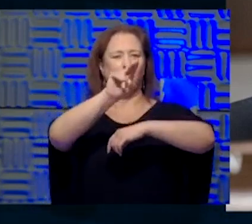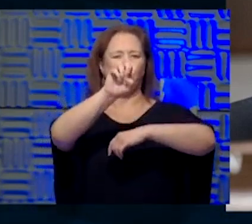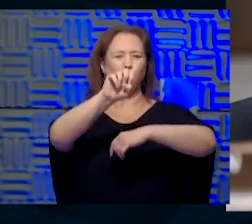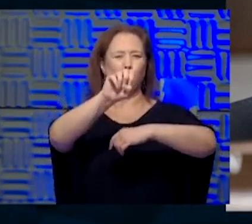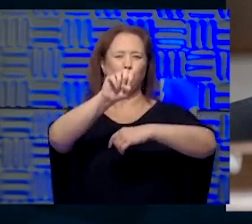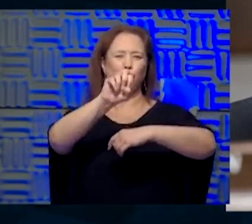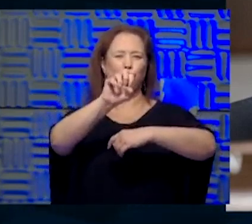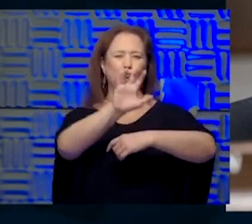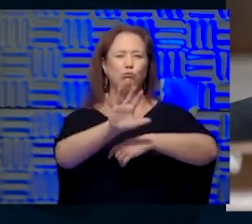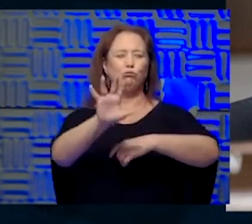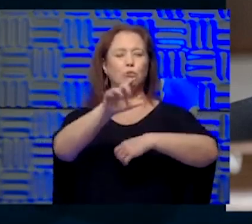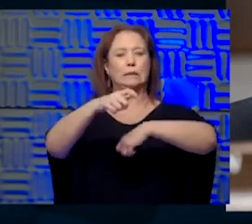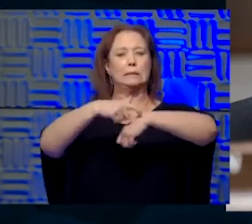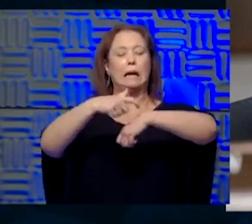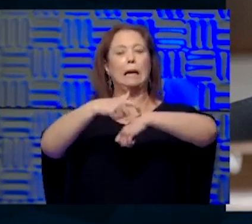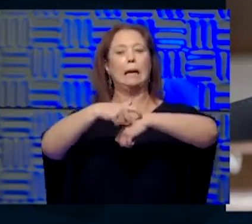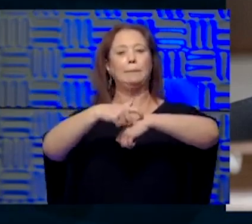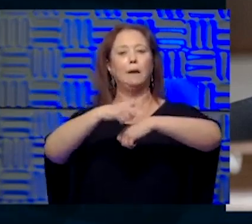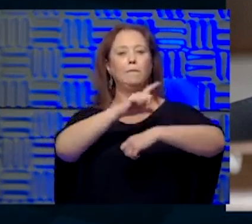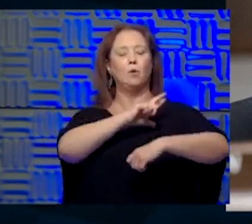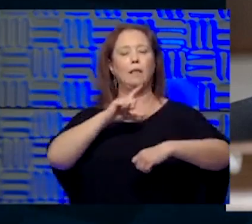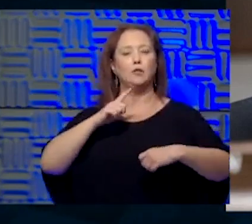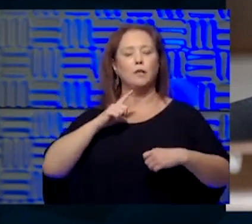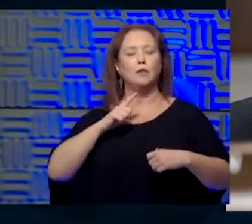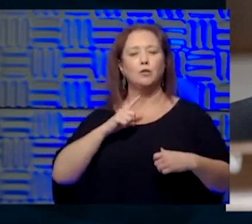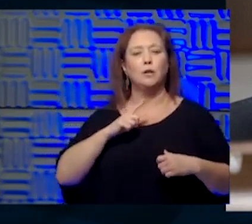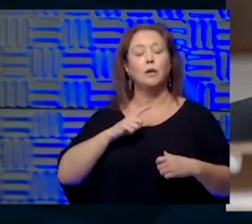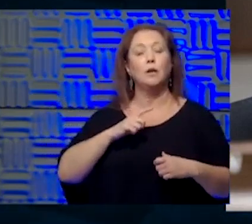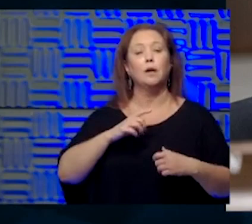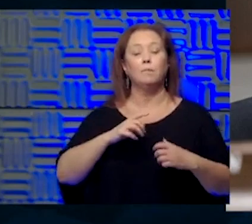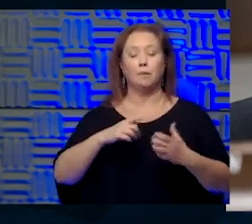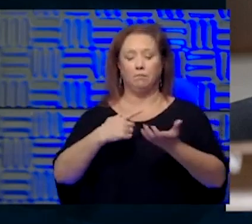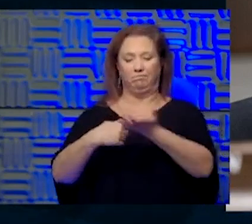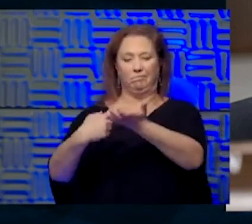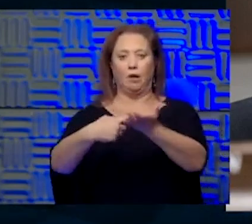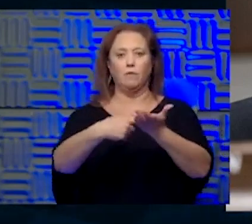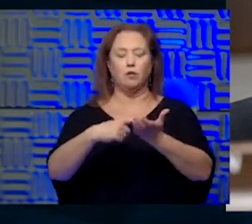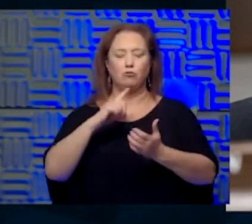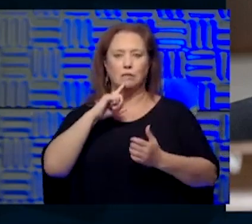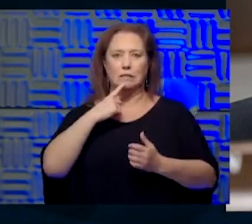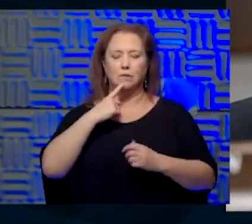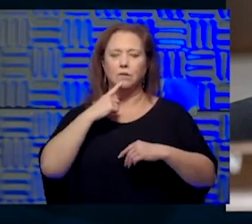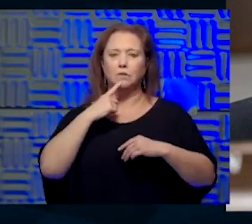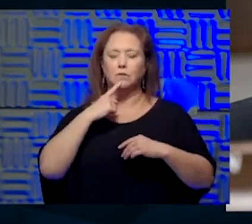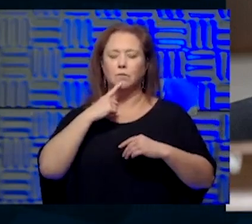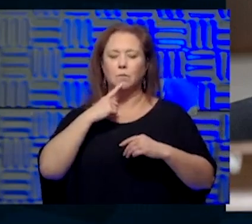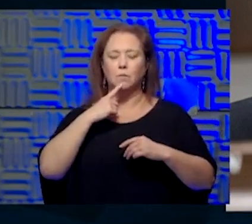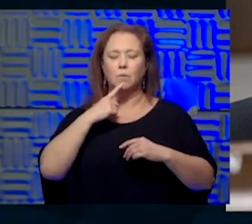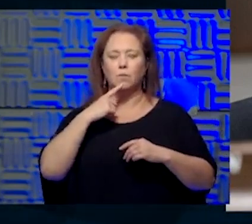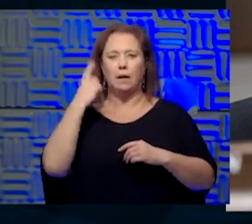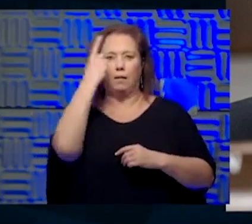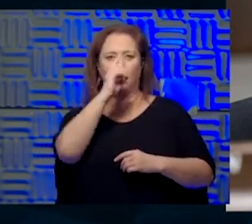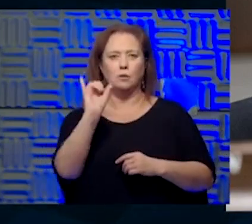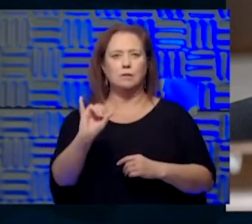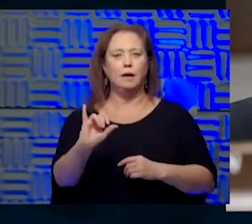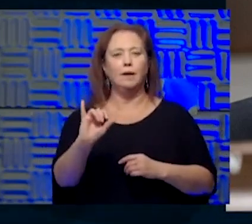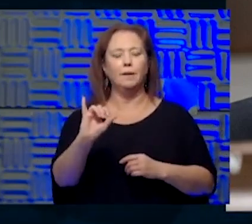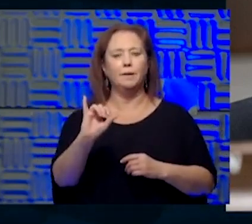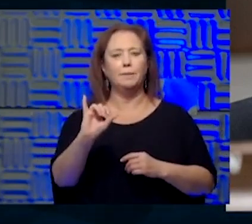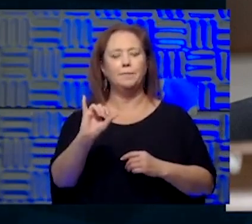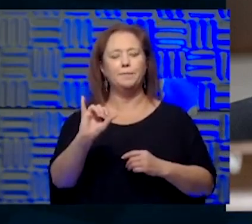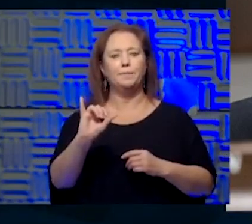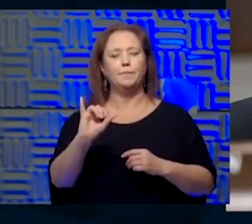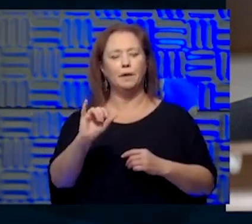timeframe issue as far as legislation, but the conversations are serious about what that should look like. I've